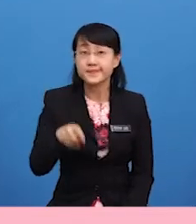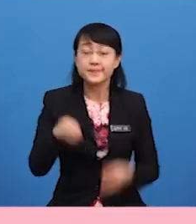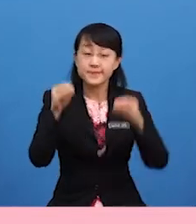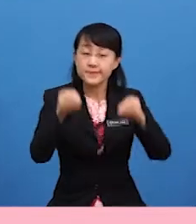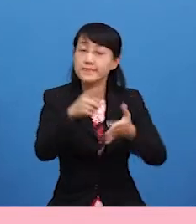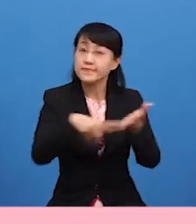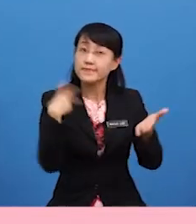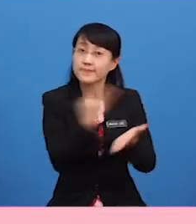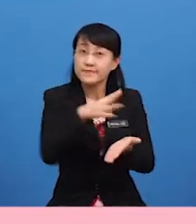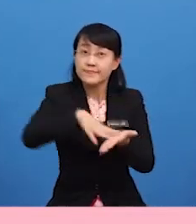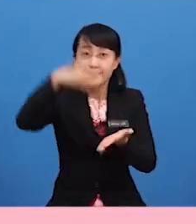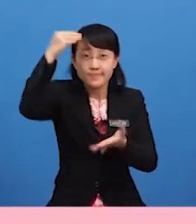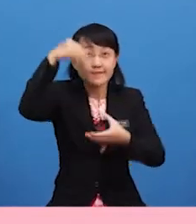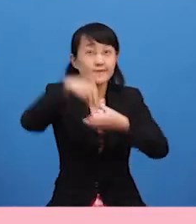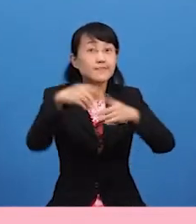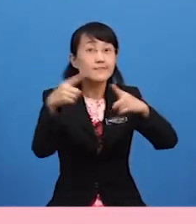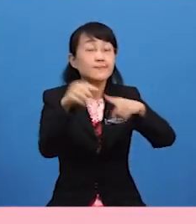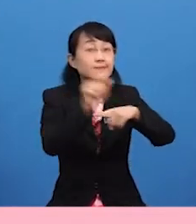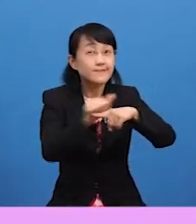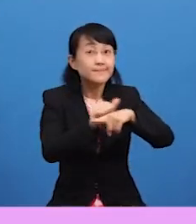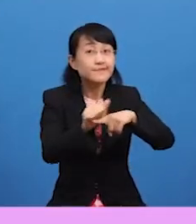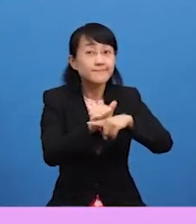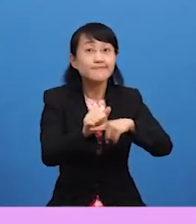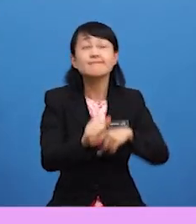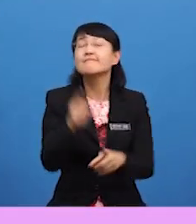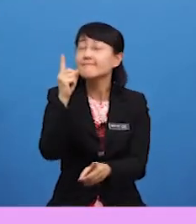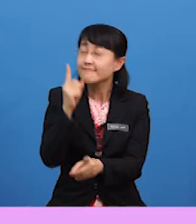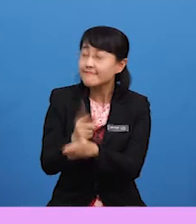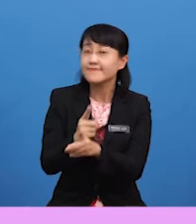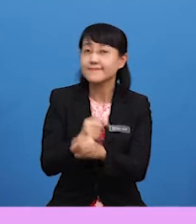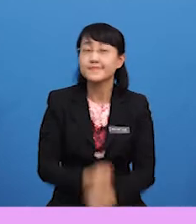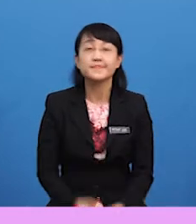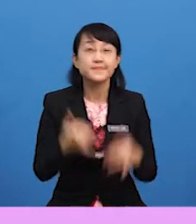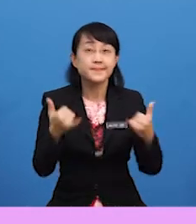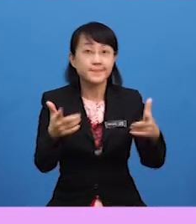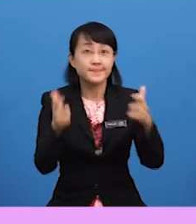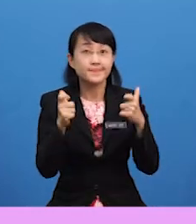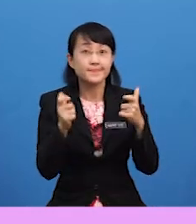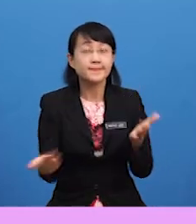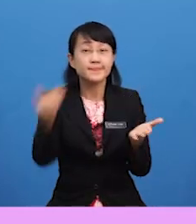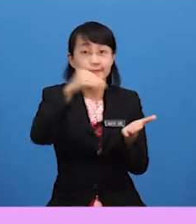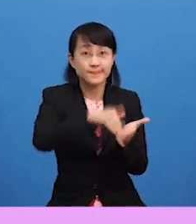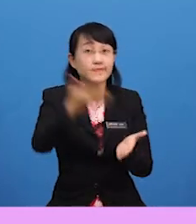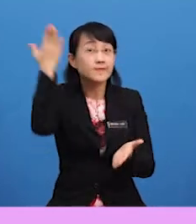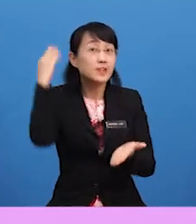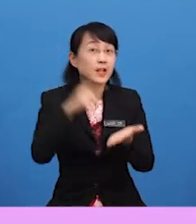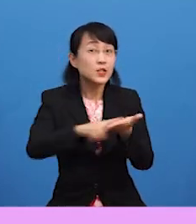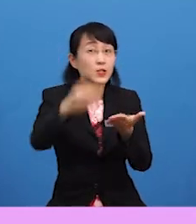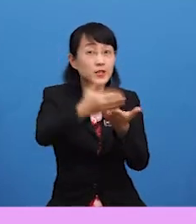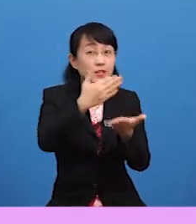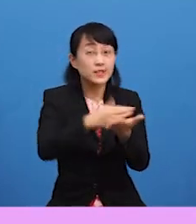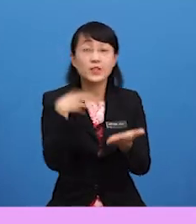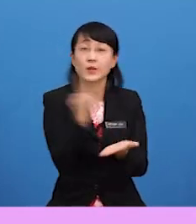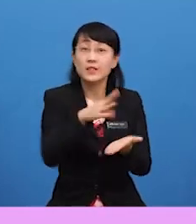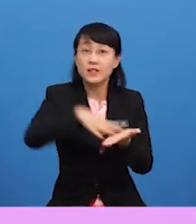learn into practice. Exactly. Here's a quick recap of last week's lesson. We learned